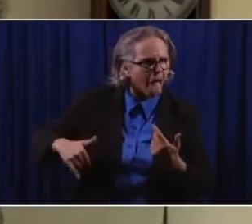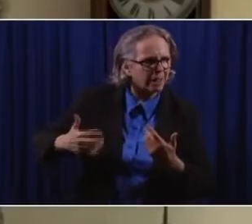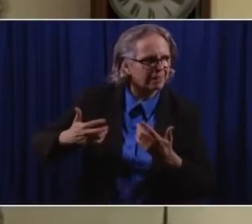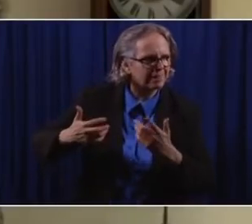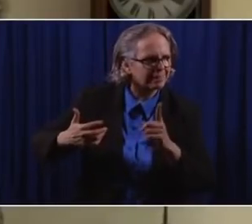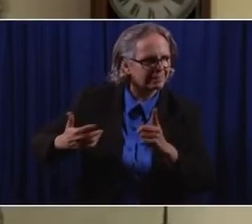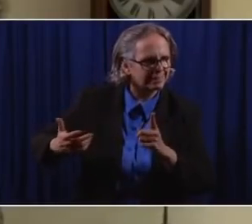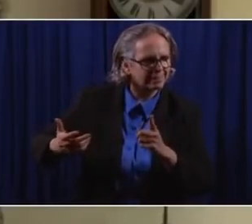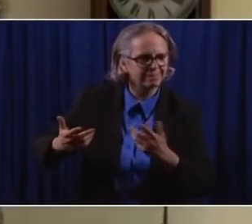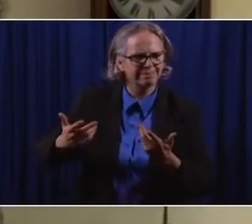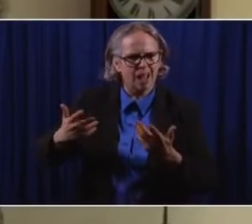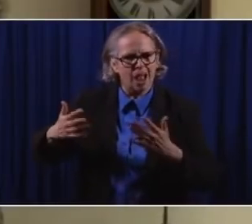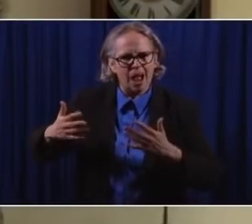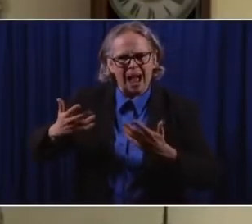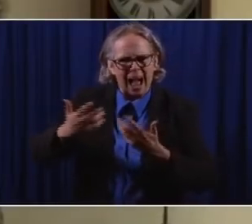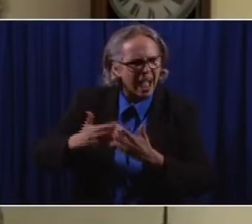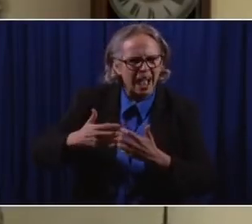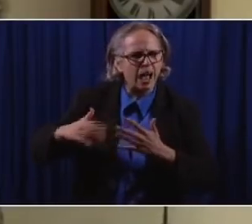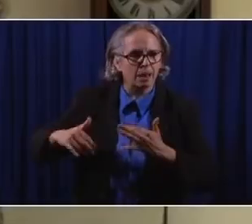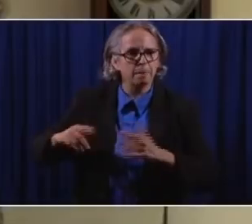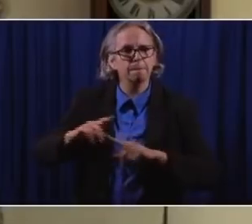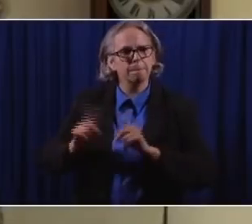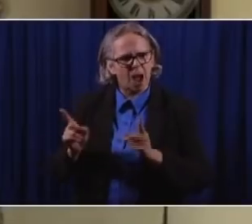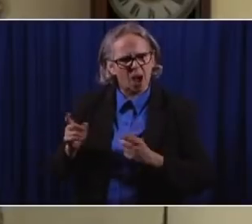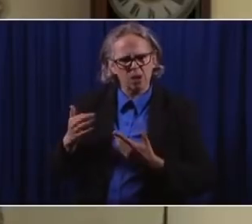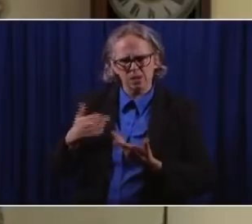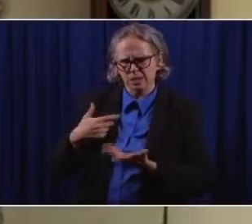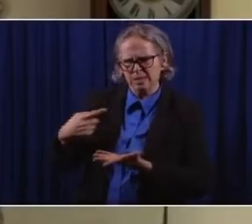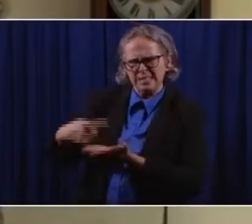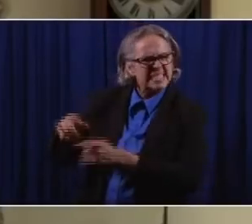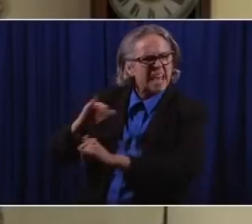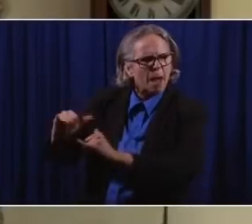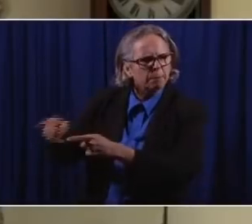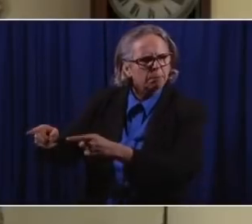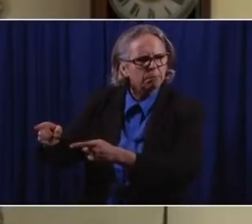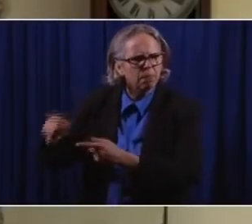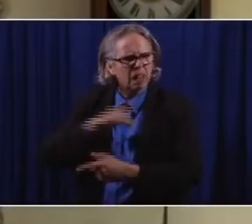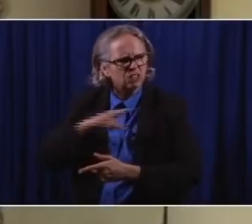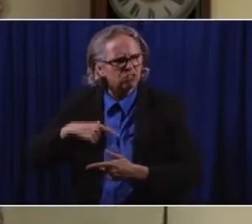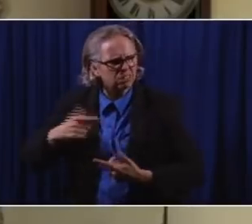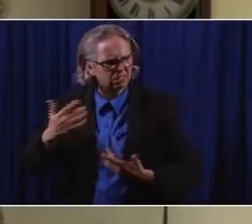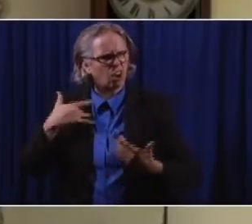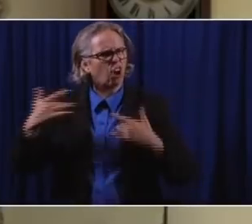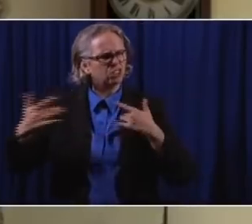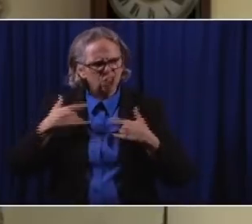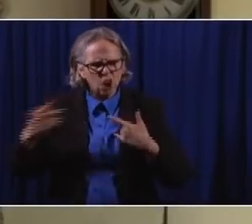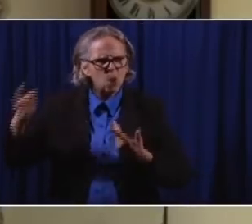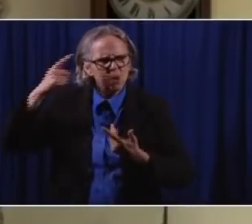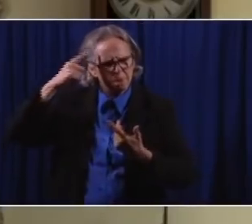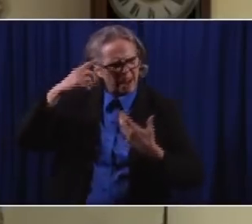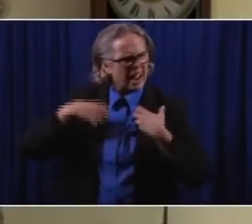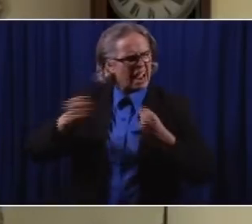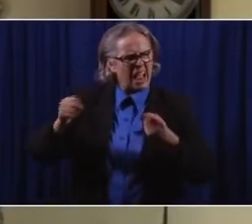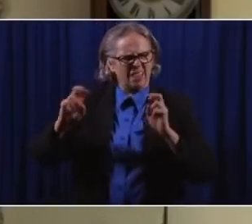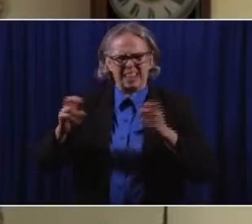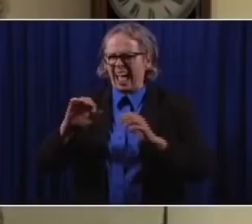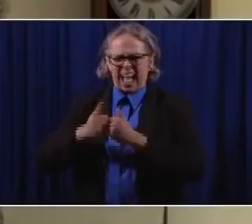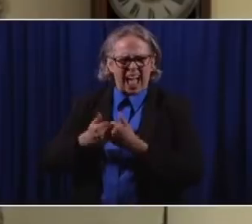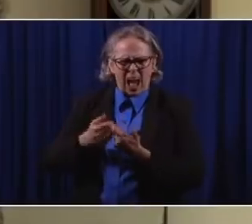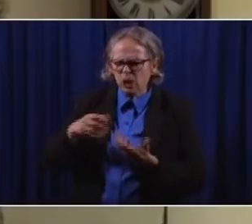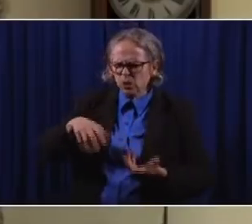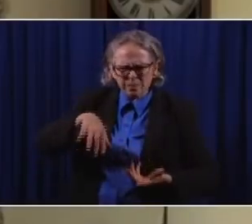our concern and our passion about helping people, making sure that mental